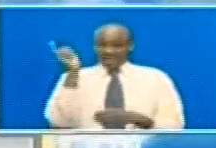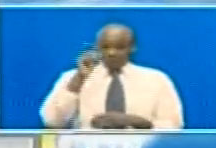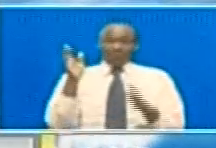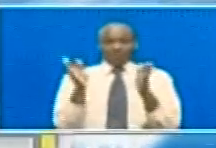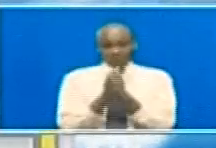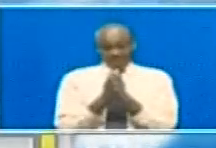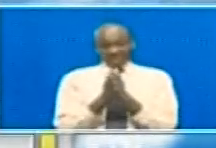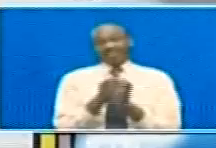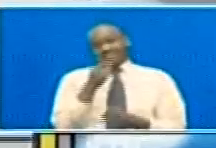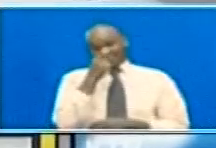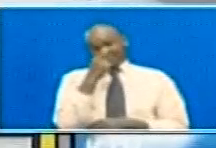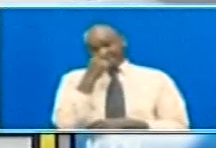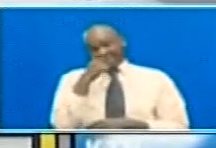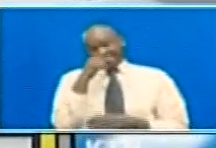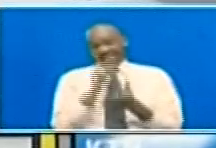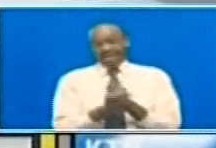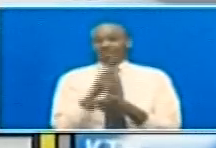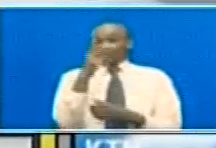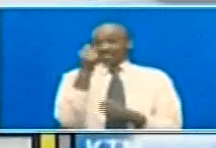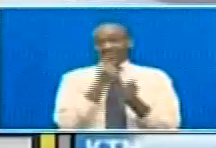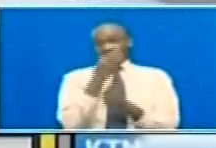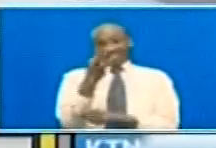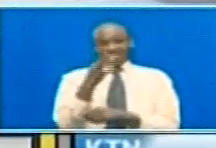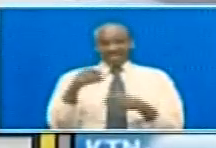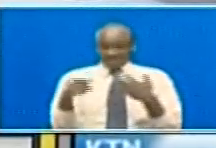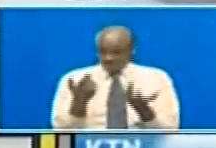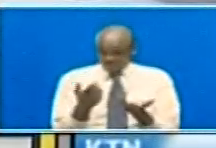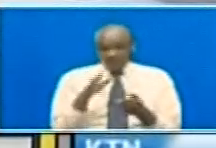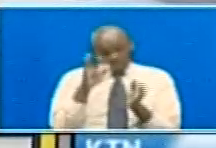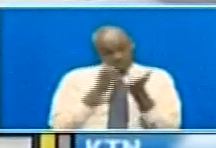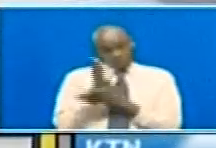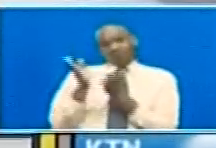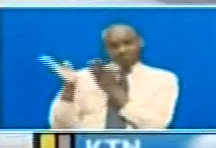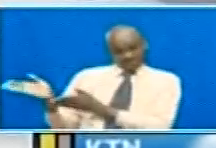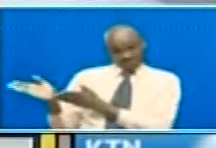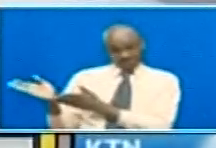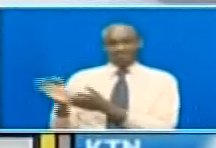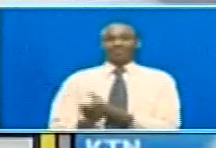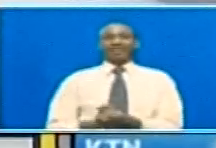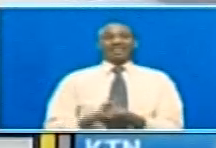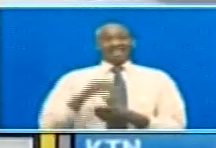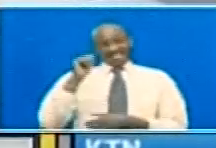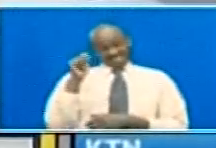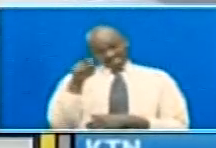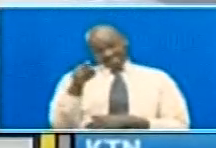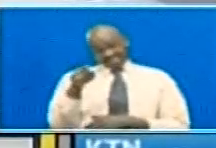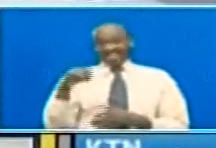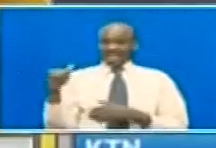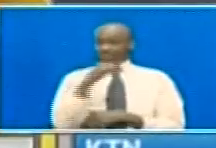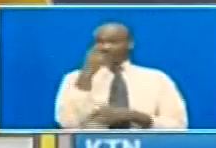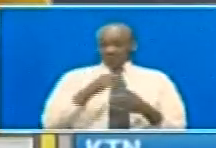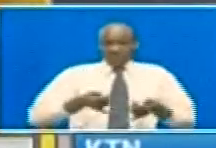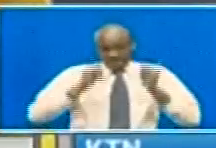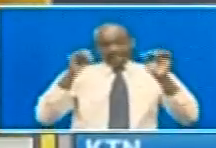Dar es Salaam in 2013 through acquisition of Fly 540, but the deal fell through. The airline could, however, not operate